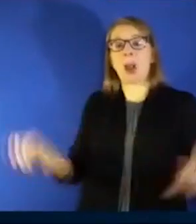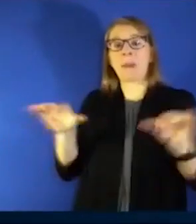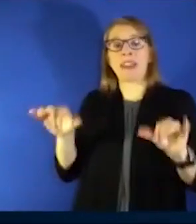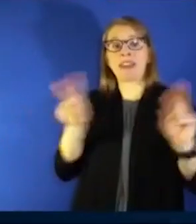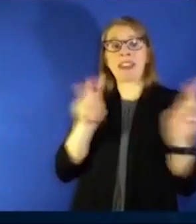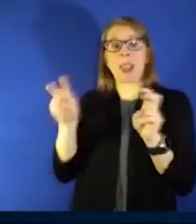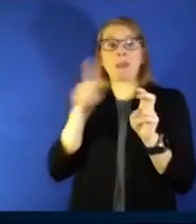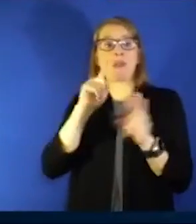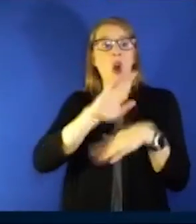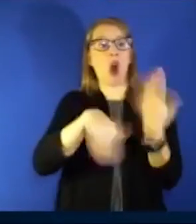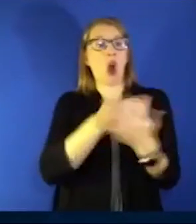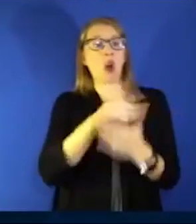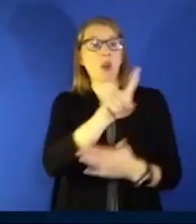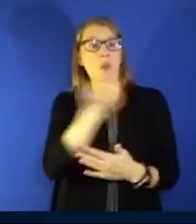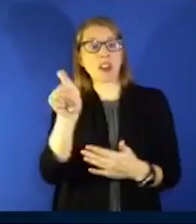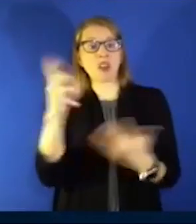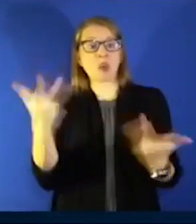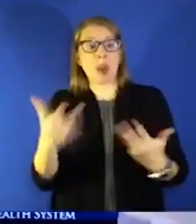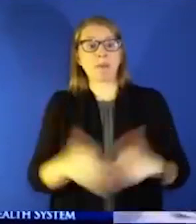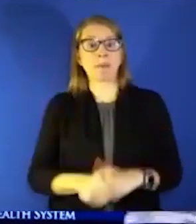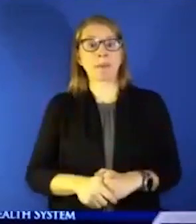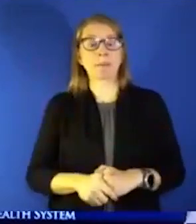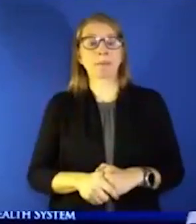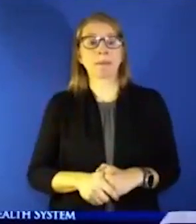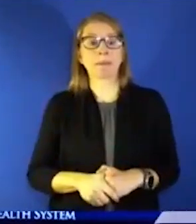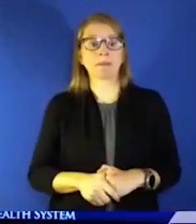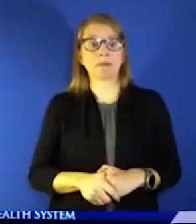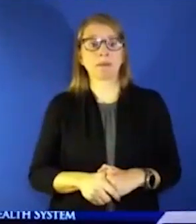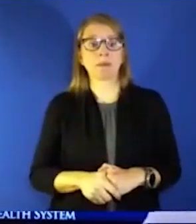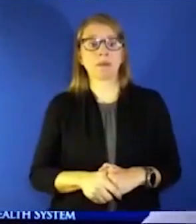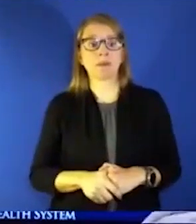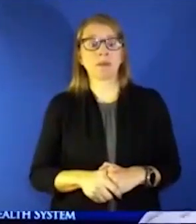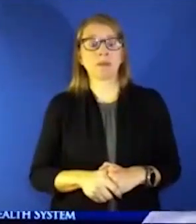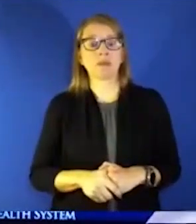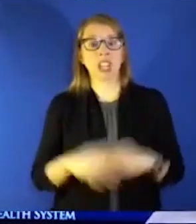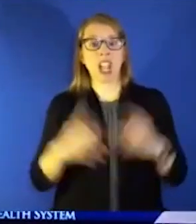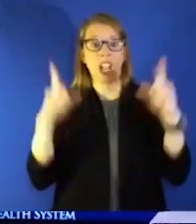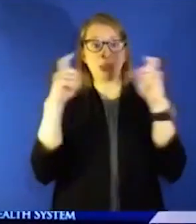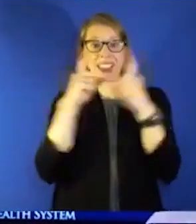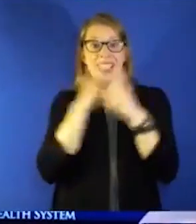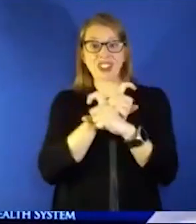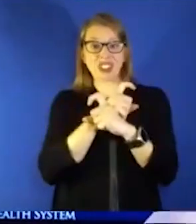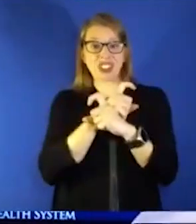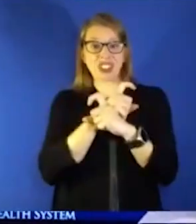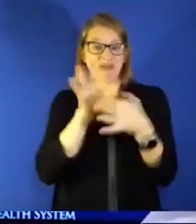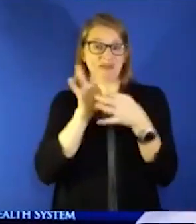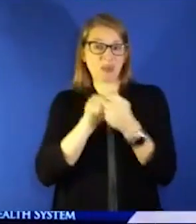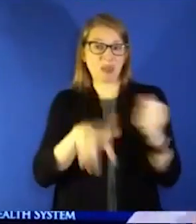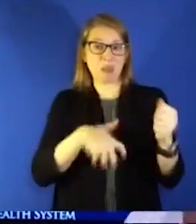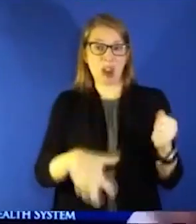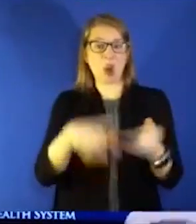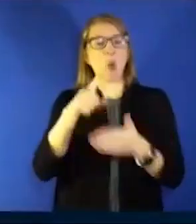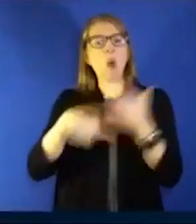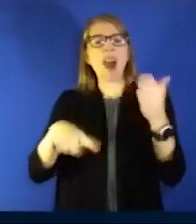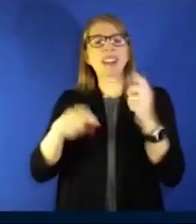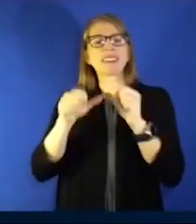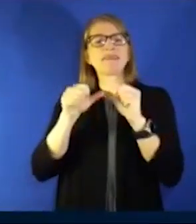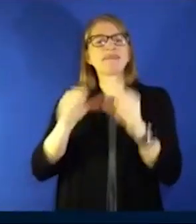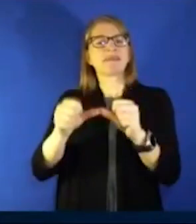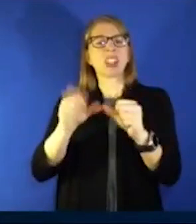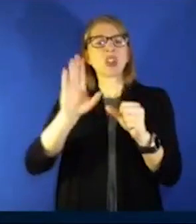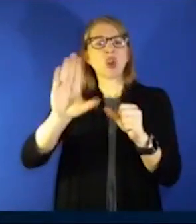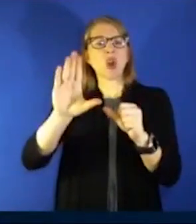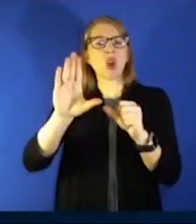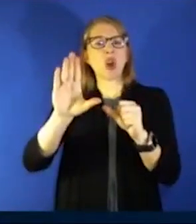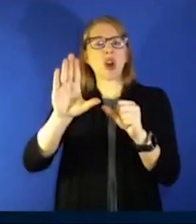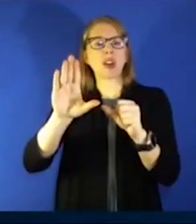questions are complications and stuff. What continues to be your overriding